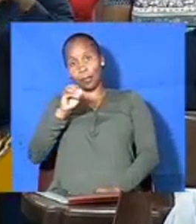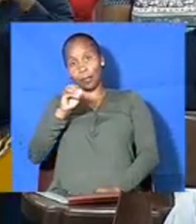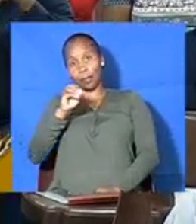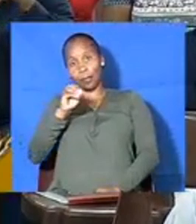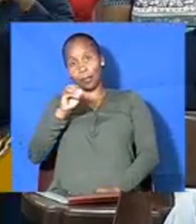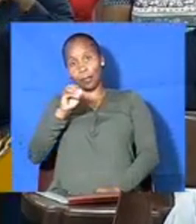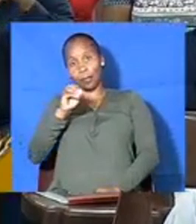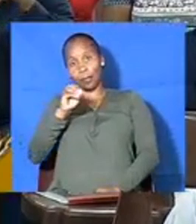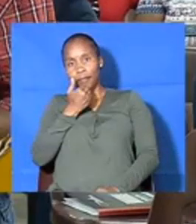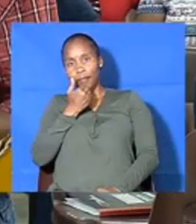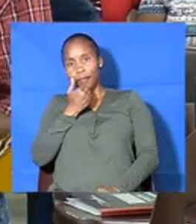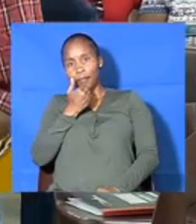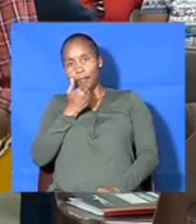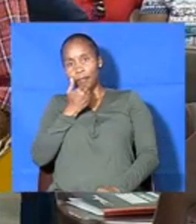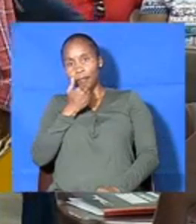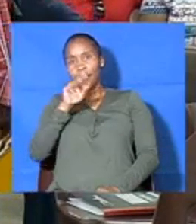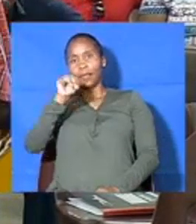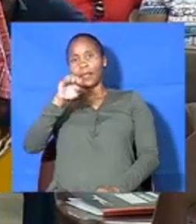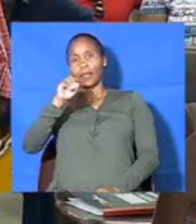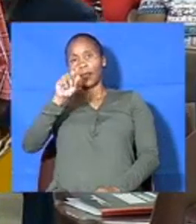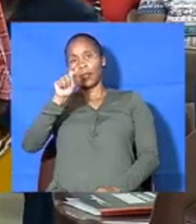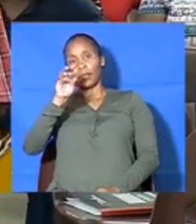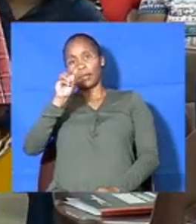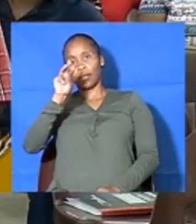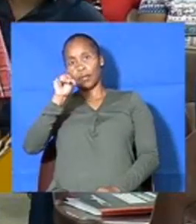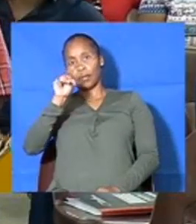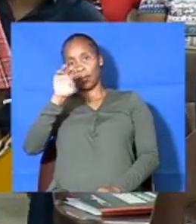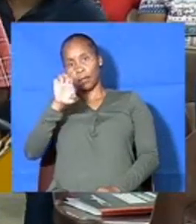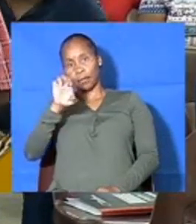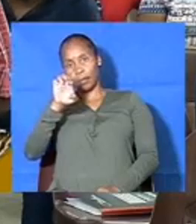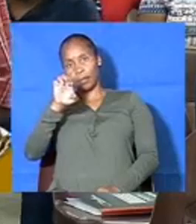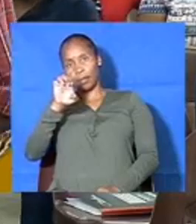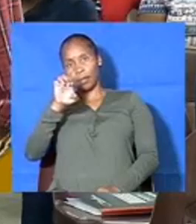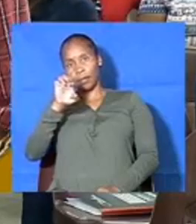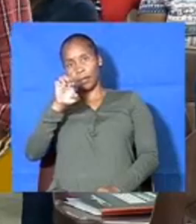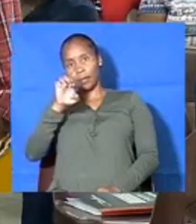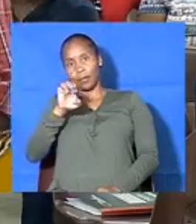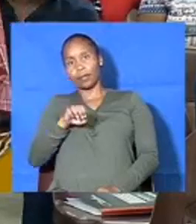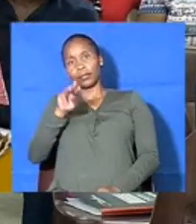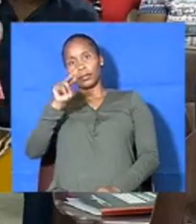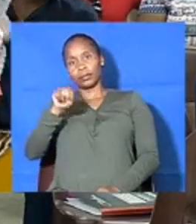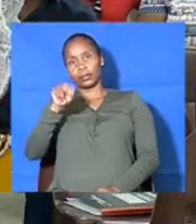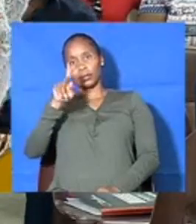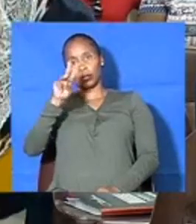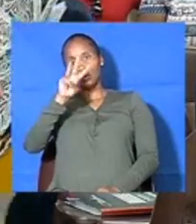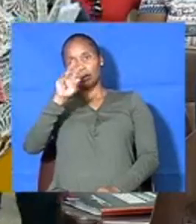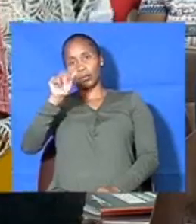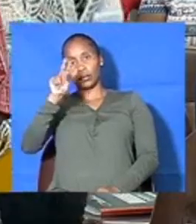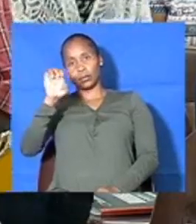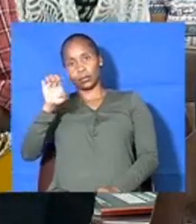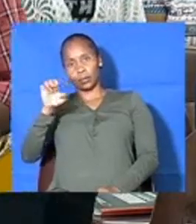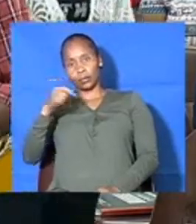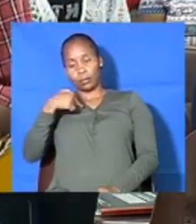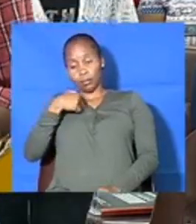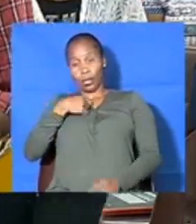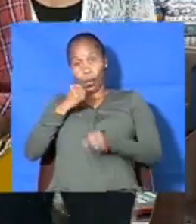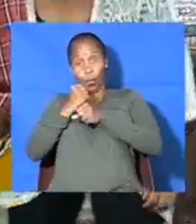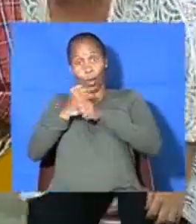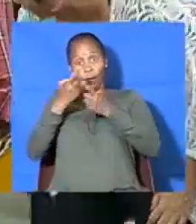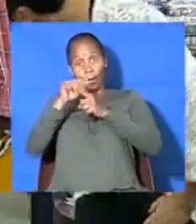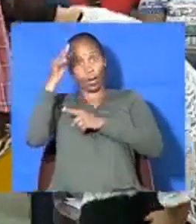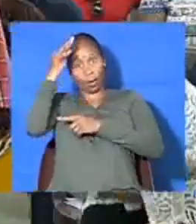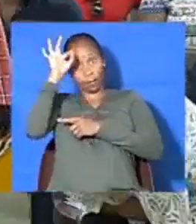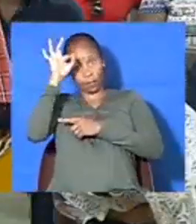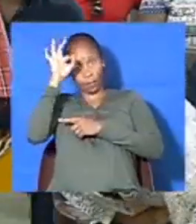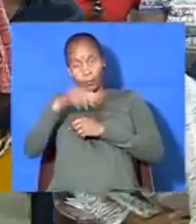spiritual people, good morning. Ka ba ka dumedisa le baruti ka mokana bona ba dikereke ka moka. Greeting to pastors all from all churches as well.